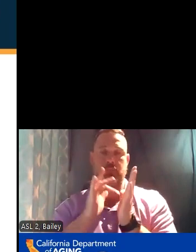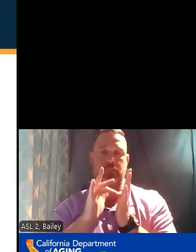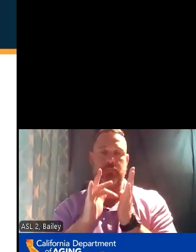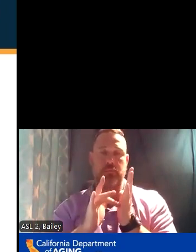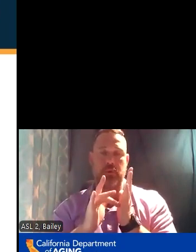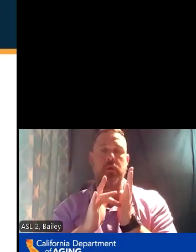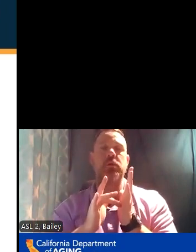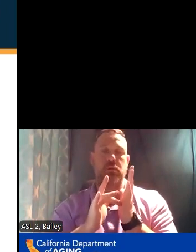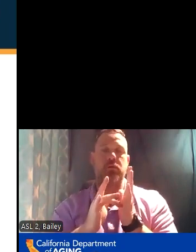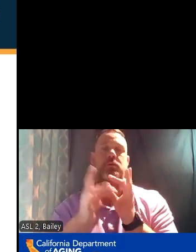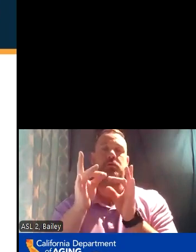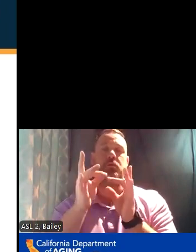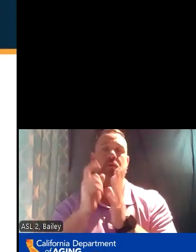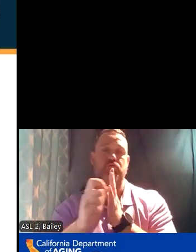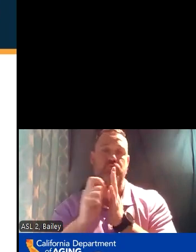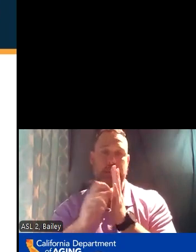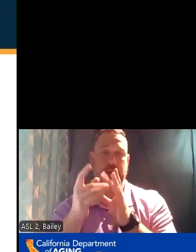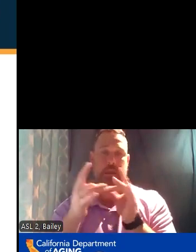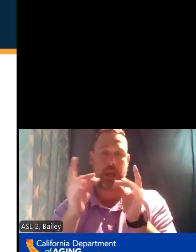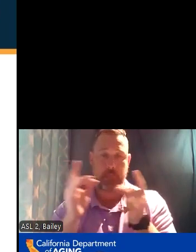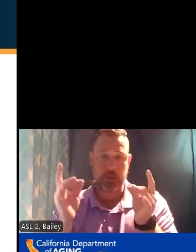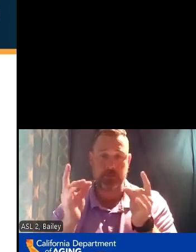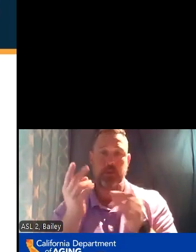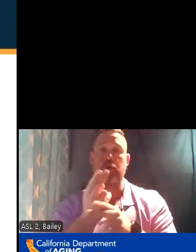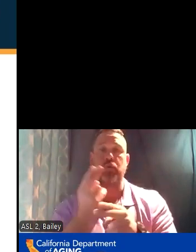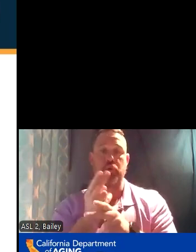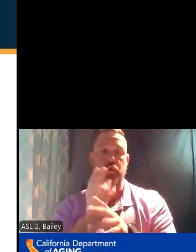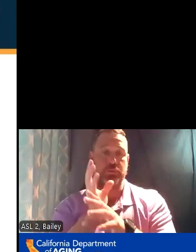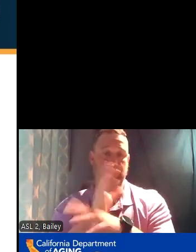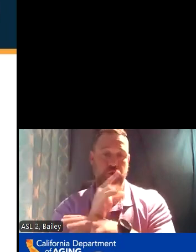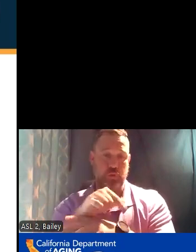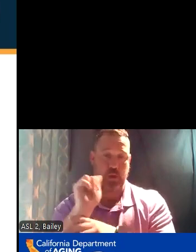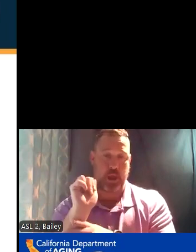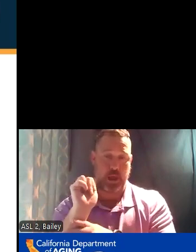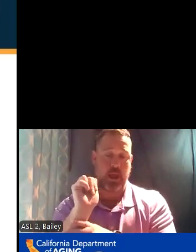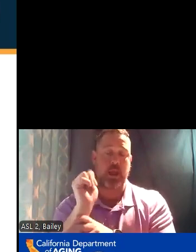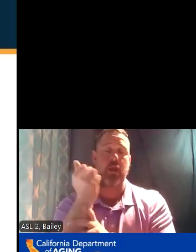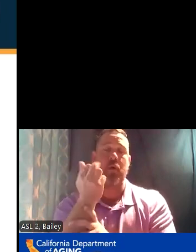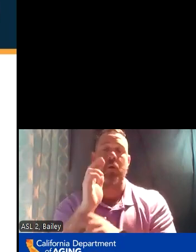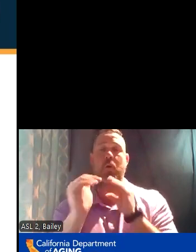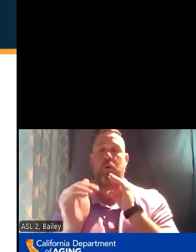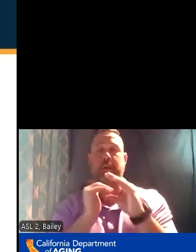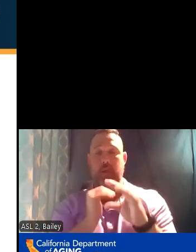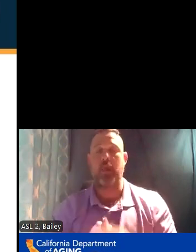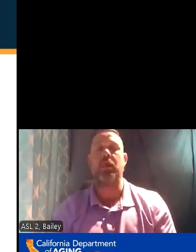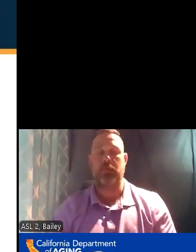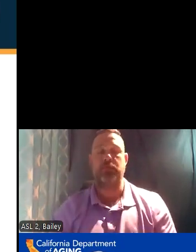comments at any time, either using the Zoom Q&A function or email